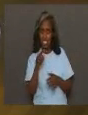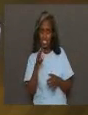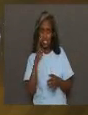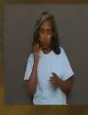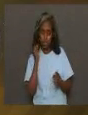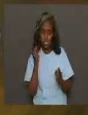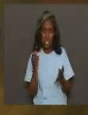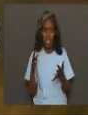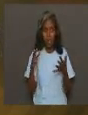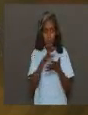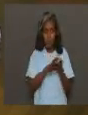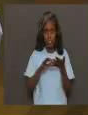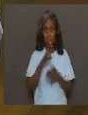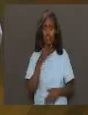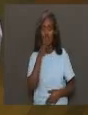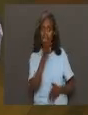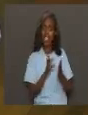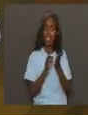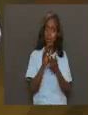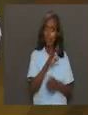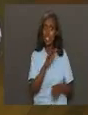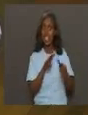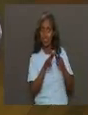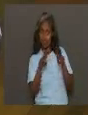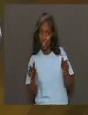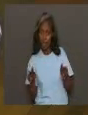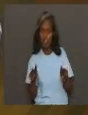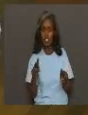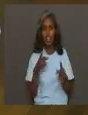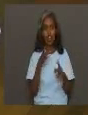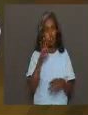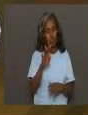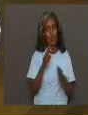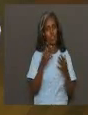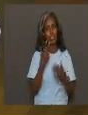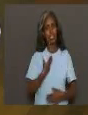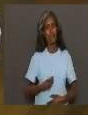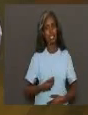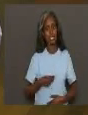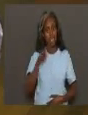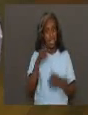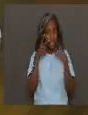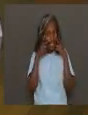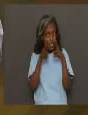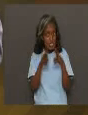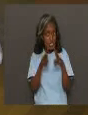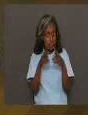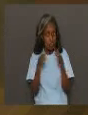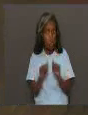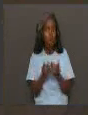mix of real numbers and variables for elements. Let us see how you